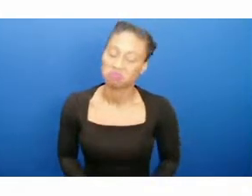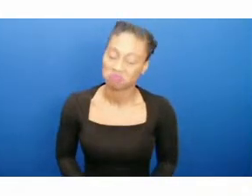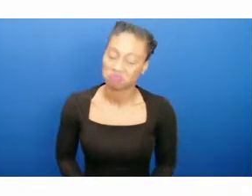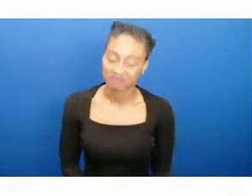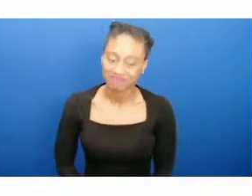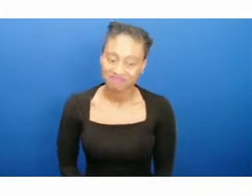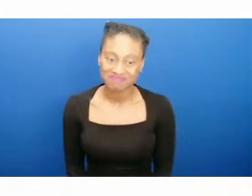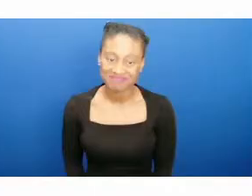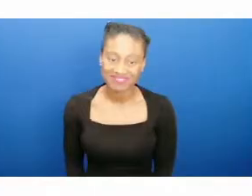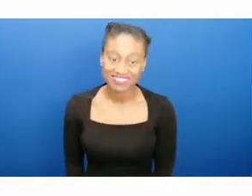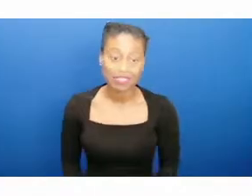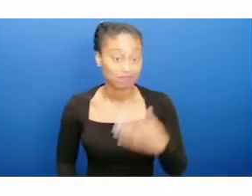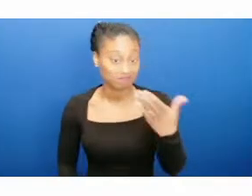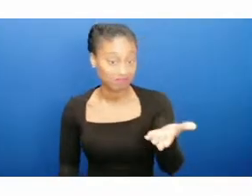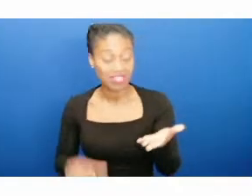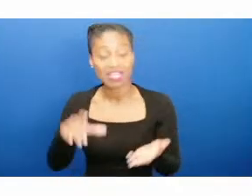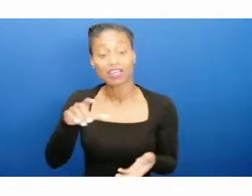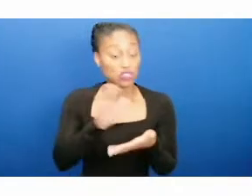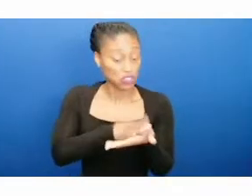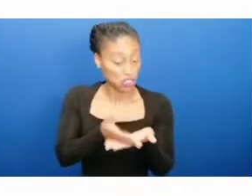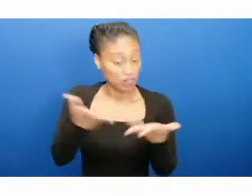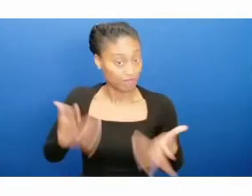All right, so we have our lentils in the bowl.